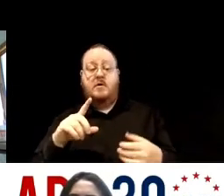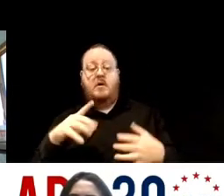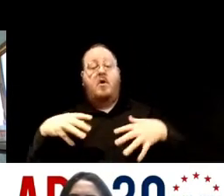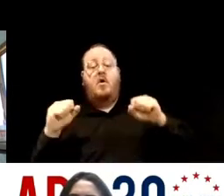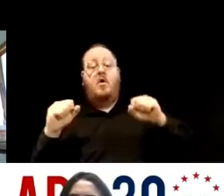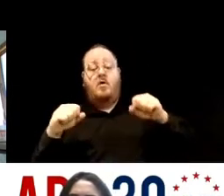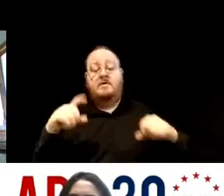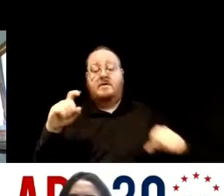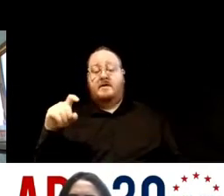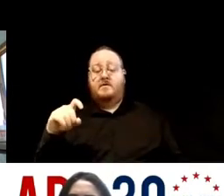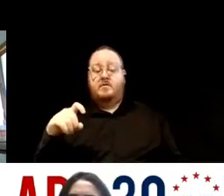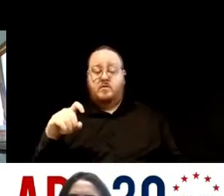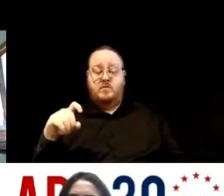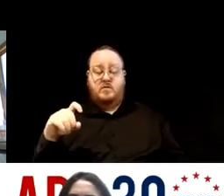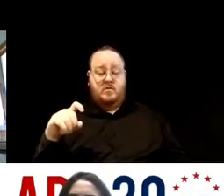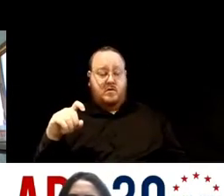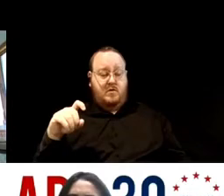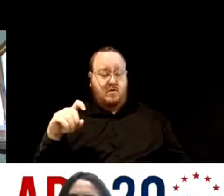to